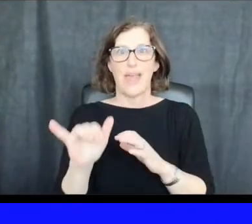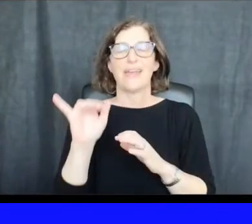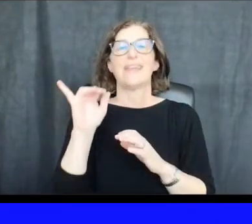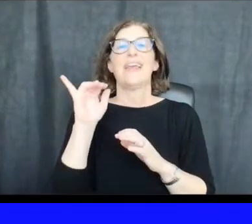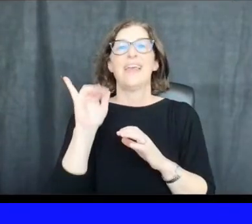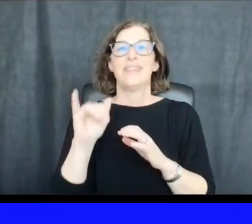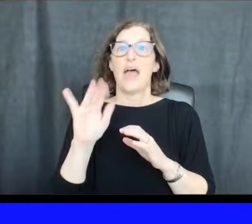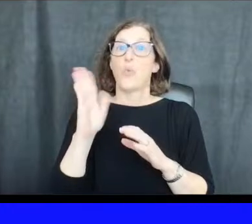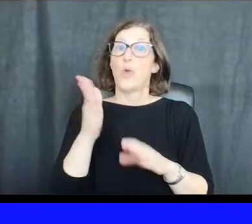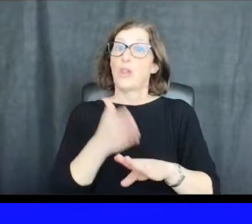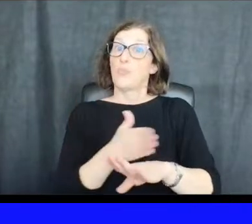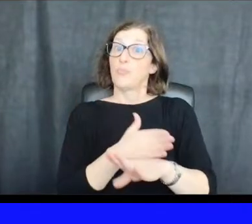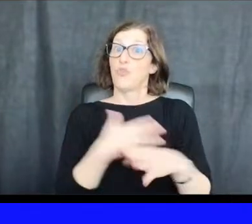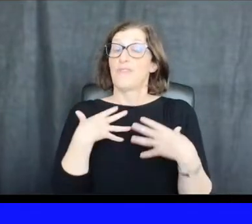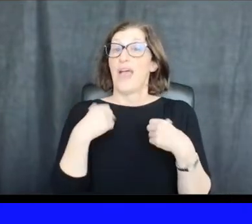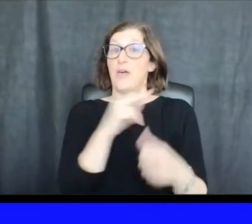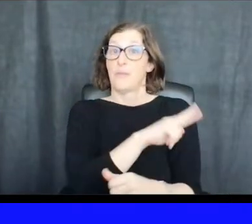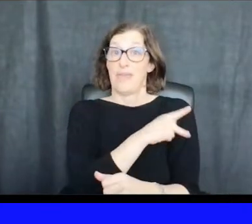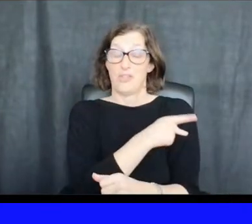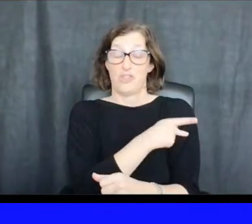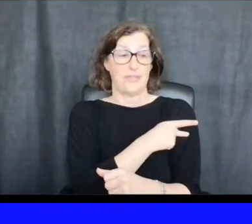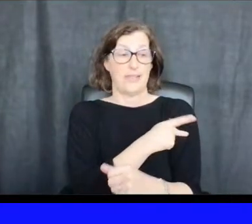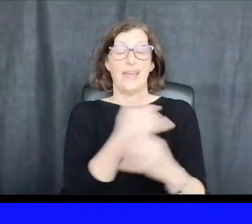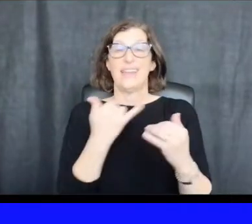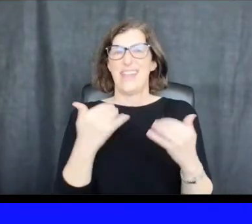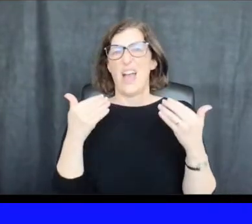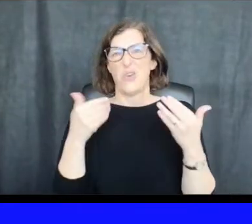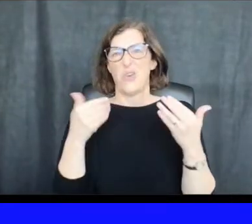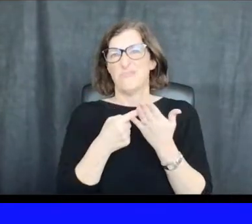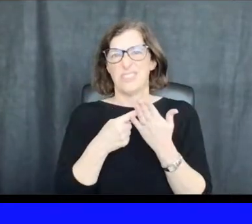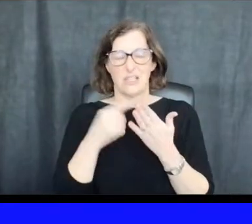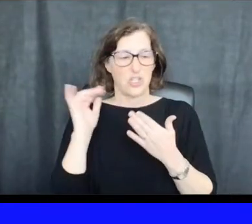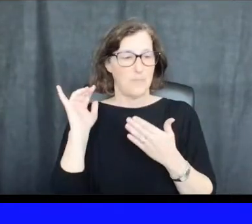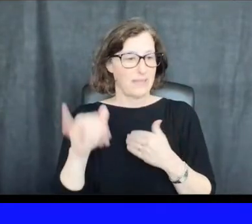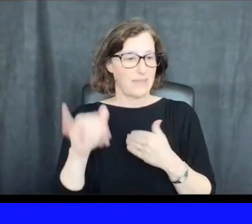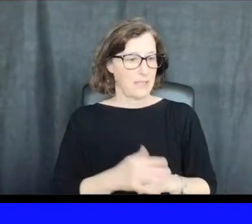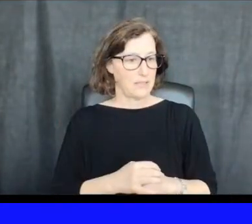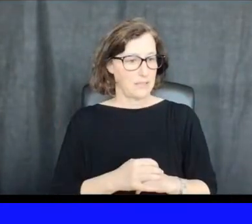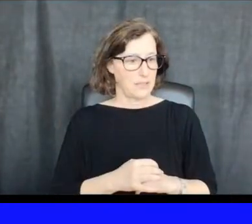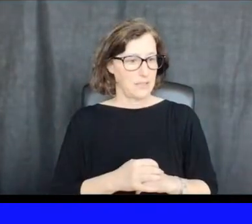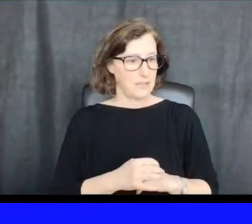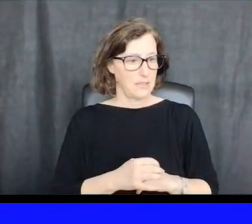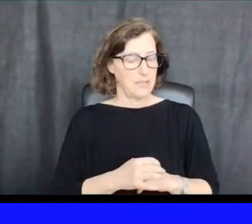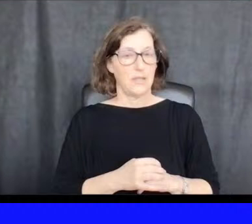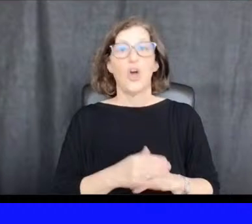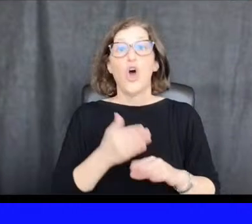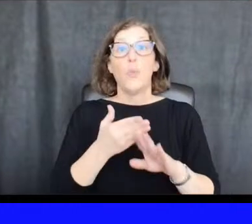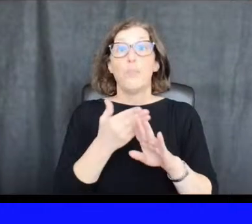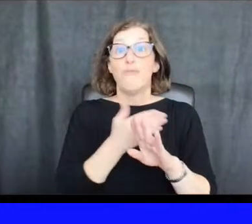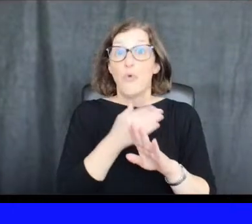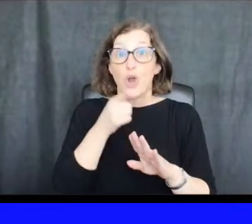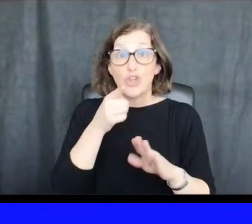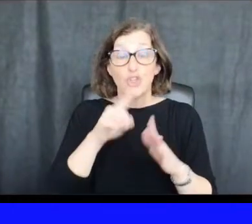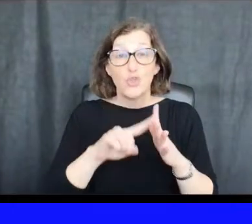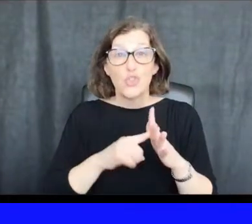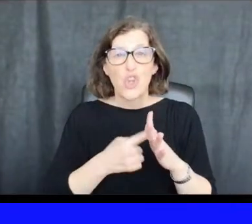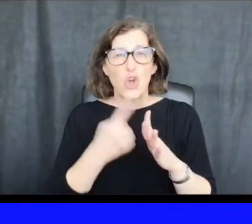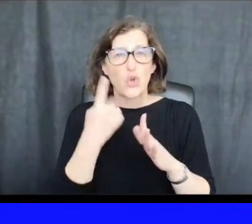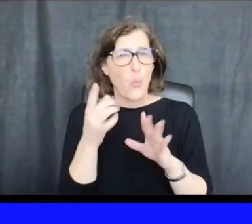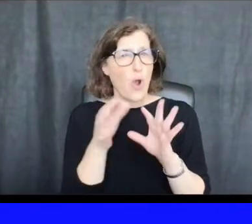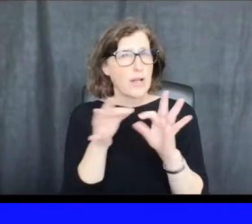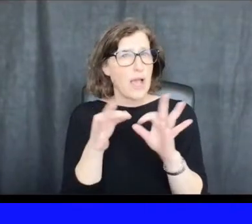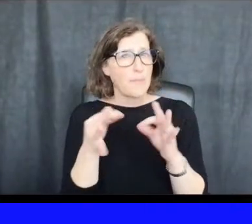it's not that the ACO is not important, it's incredibly important, but you'll get a lot of questions asked Yes. by the